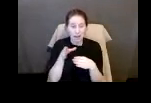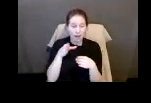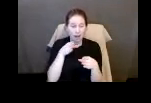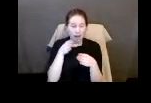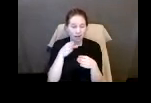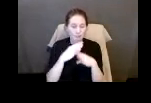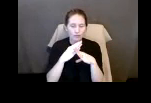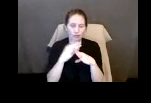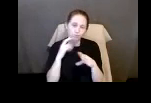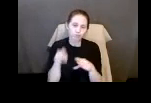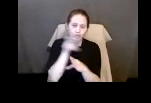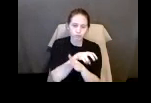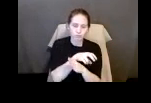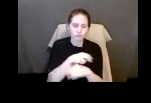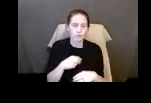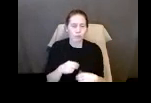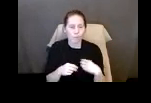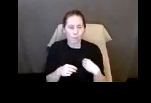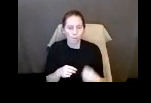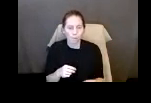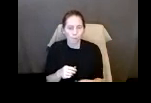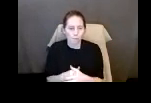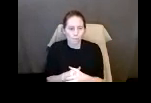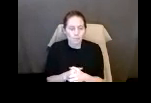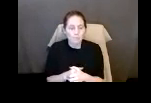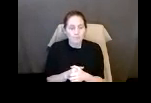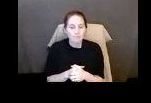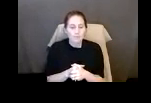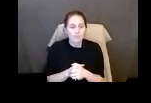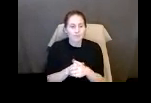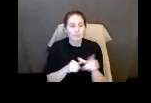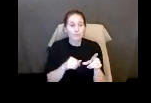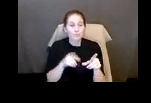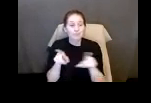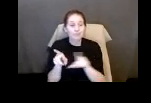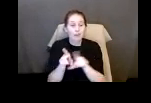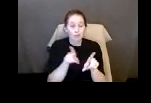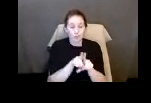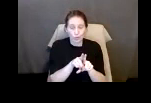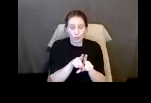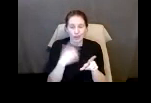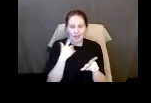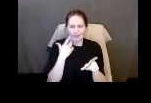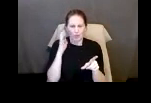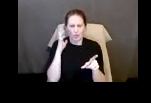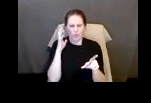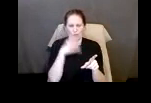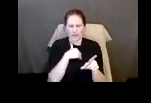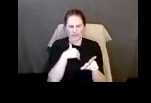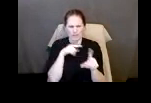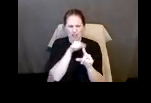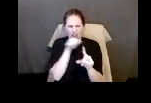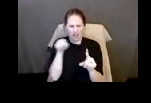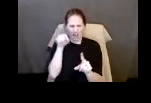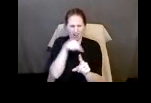from doing it. And basically, it is also a very weird maze of